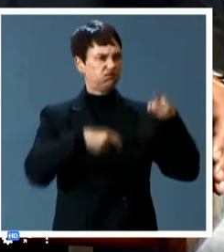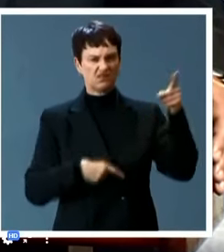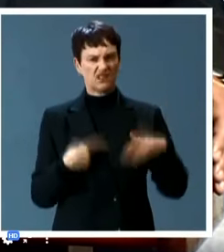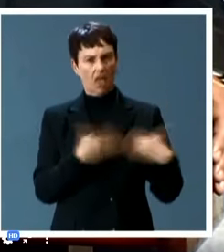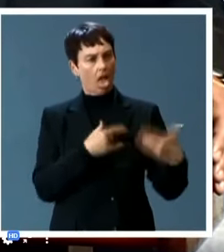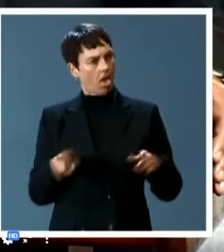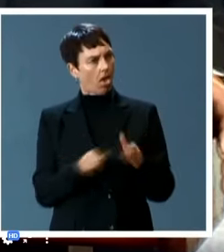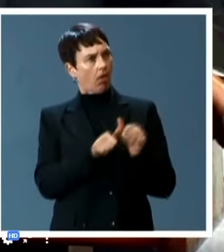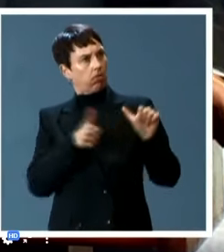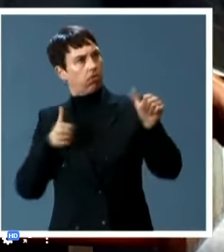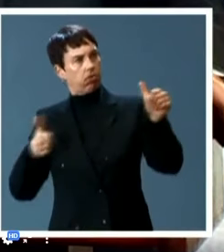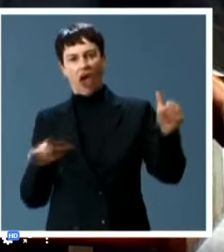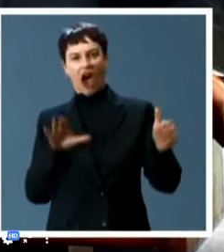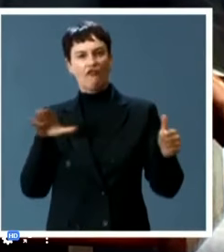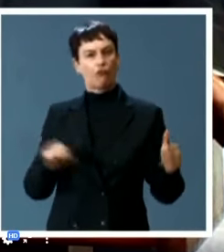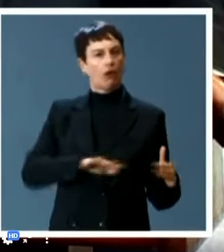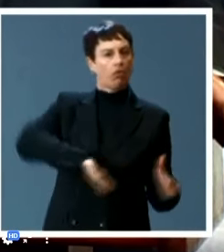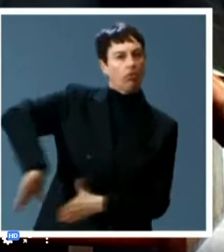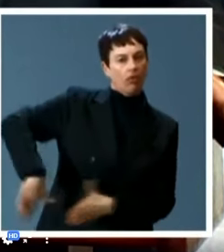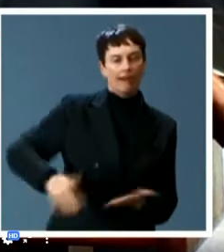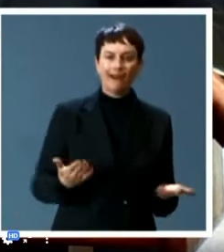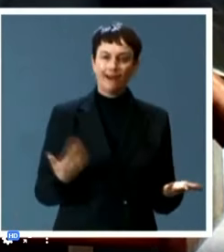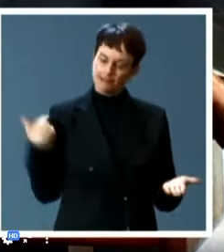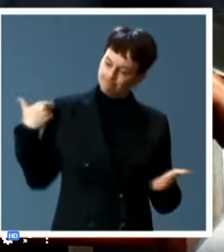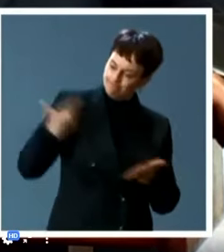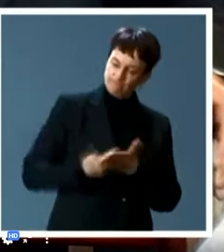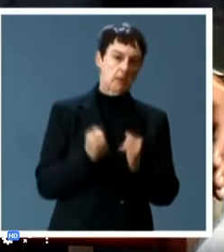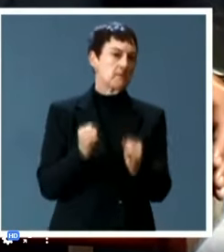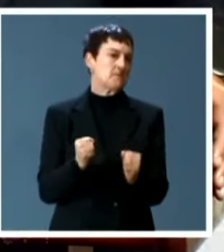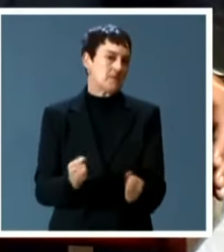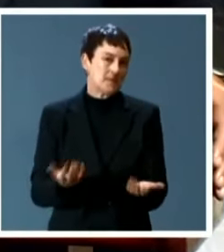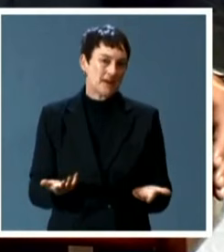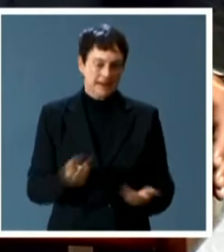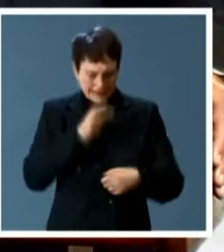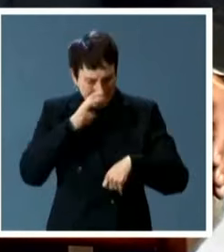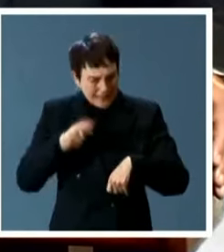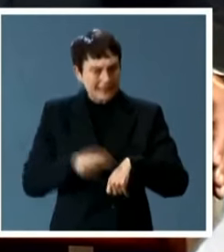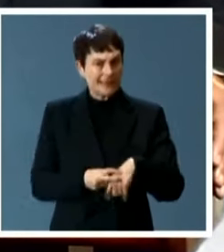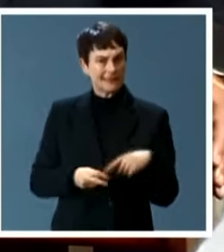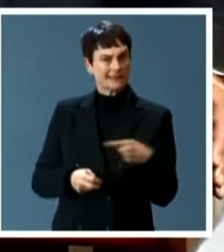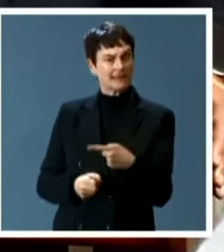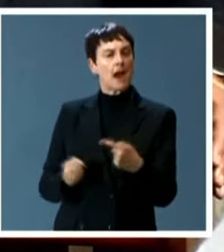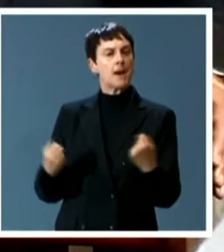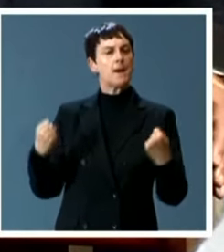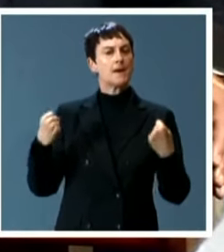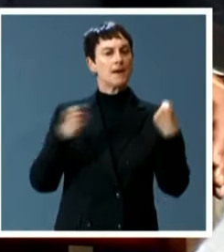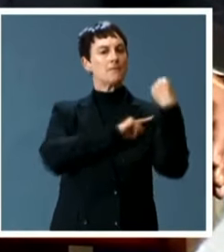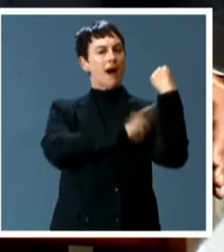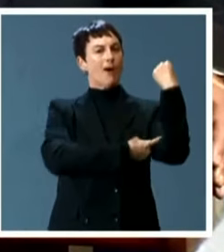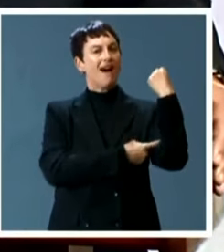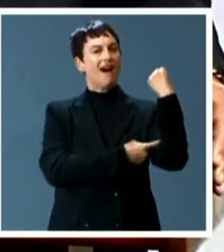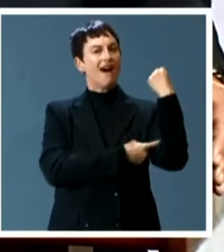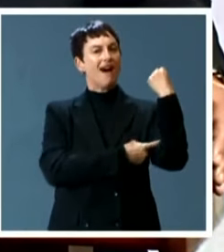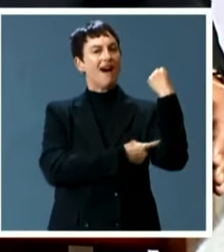ago have refused to contemplate the reforms needed to change power relations in international